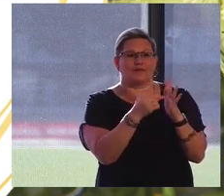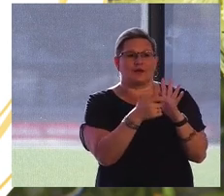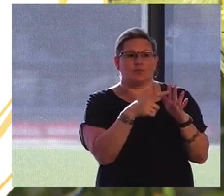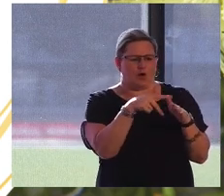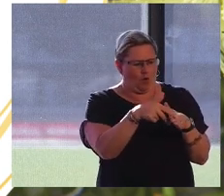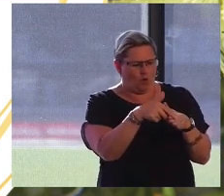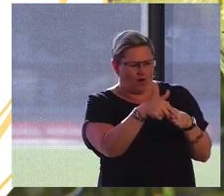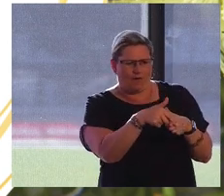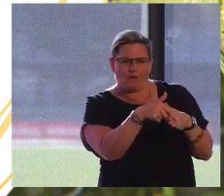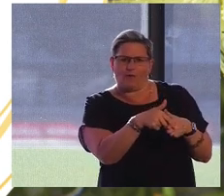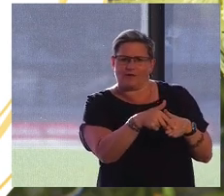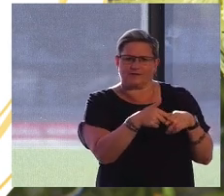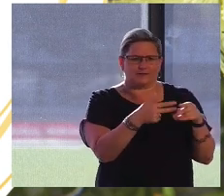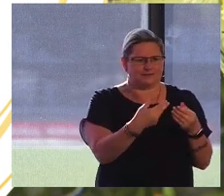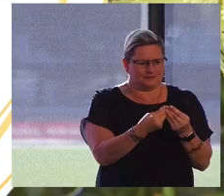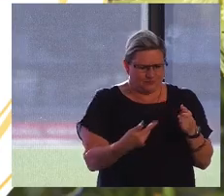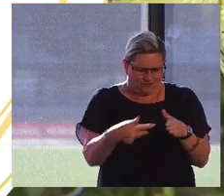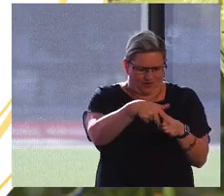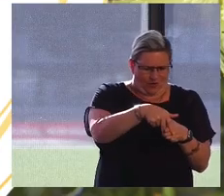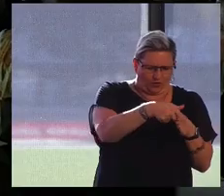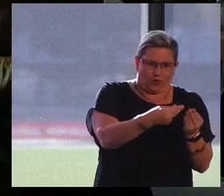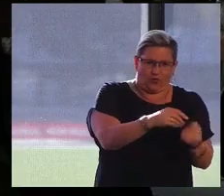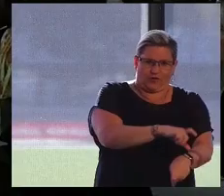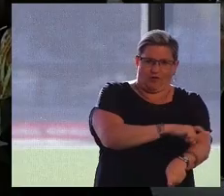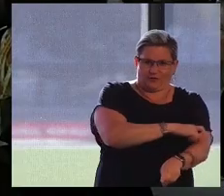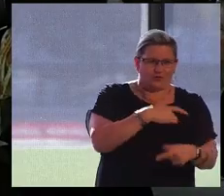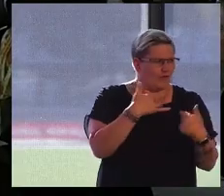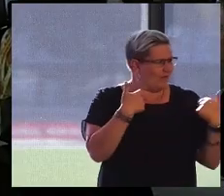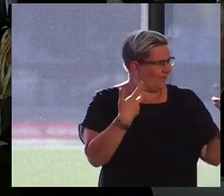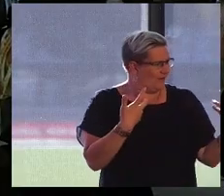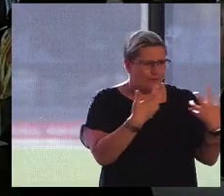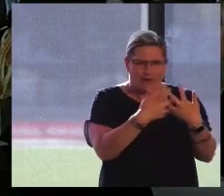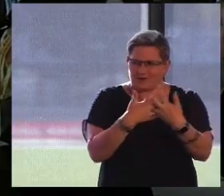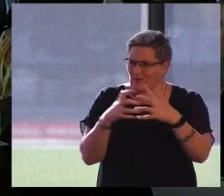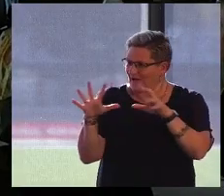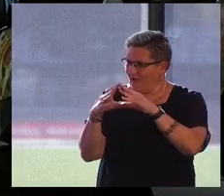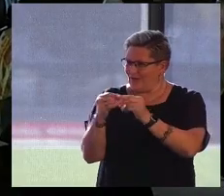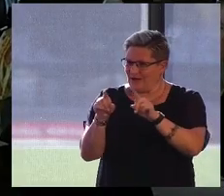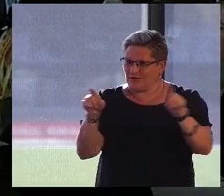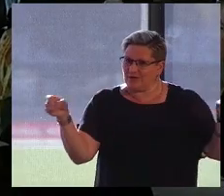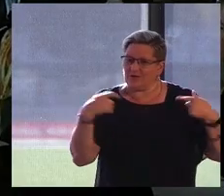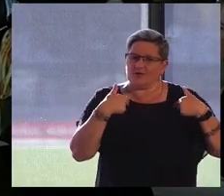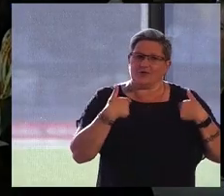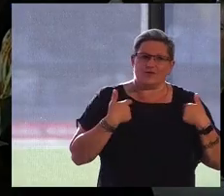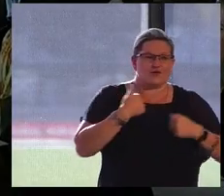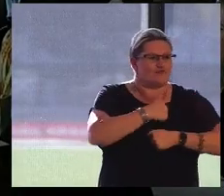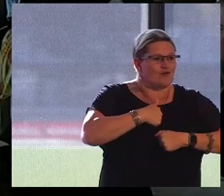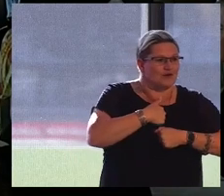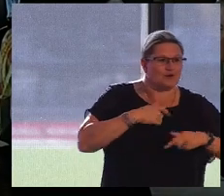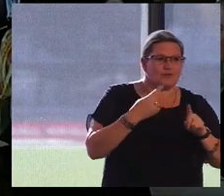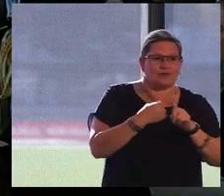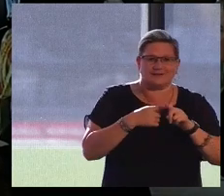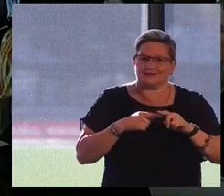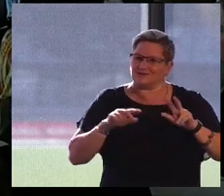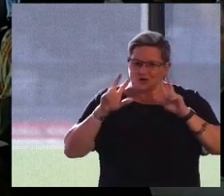So it's applicable to all of your activities, both in conservation and in recreation. Just keep